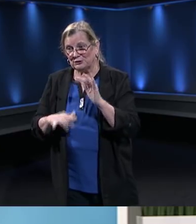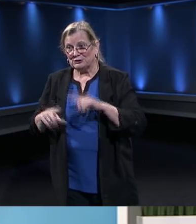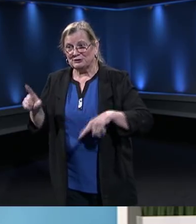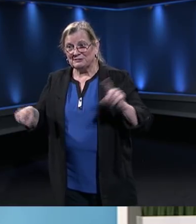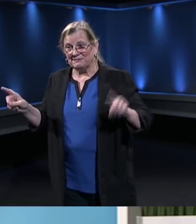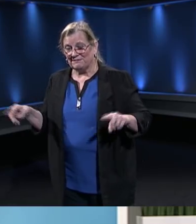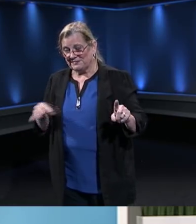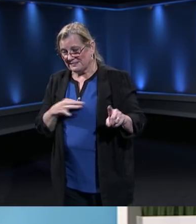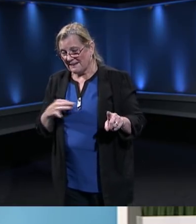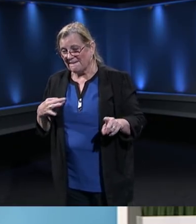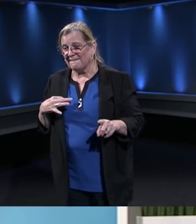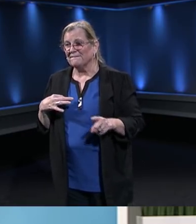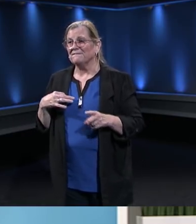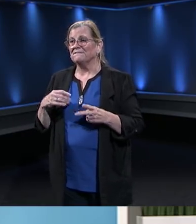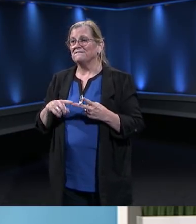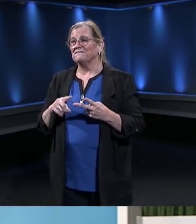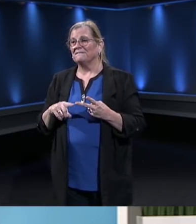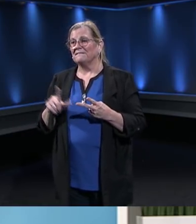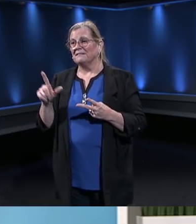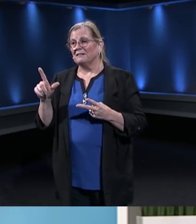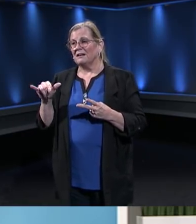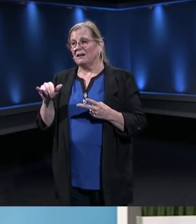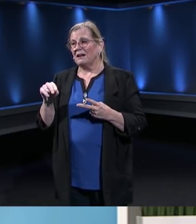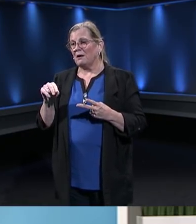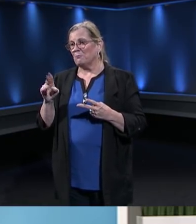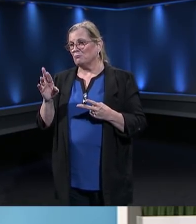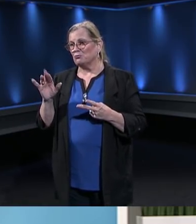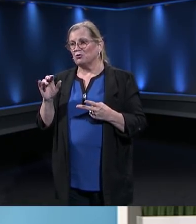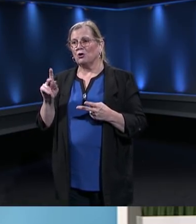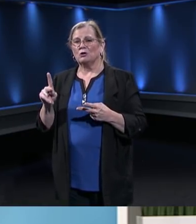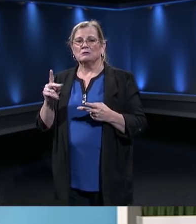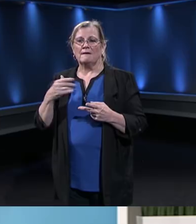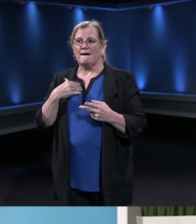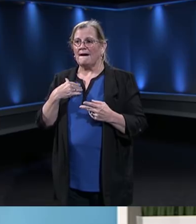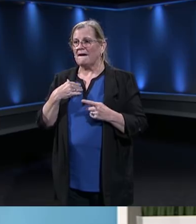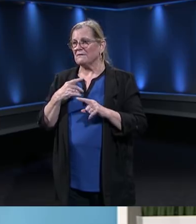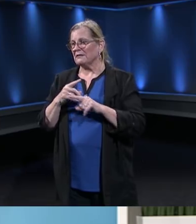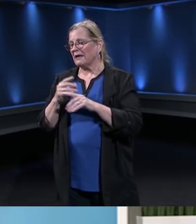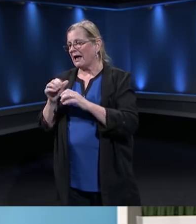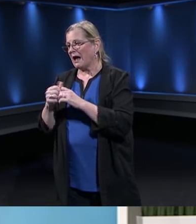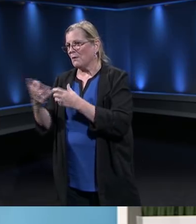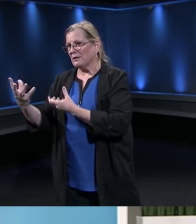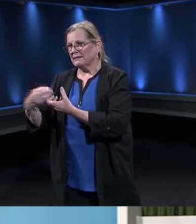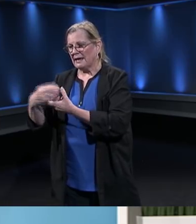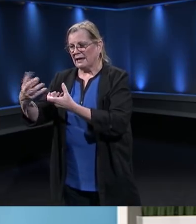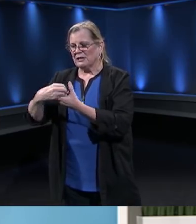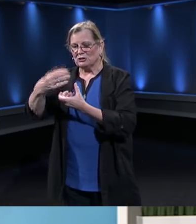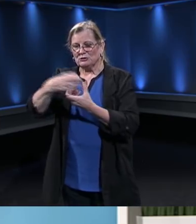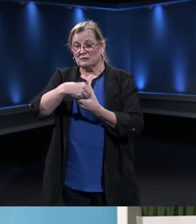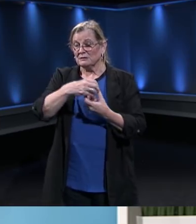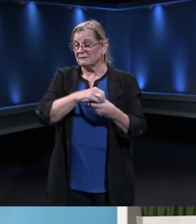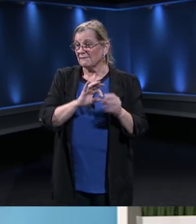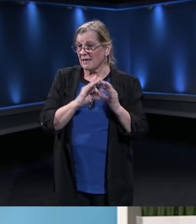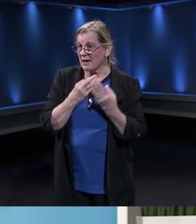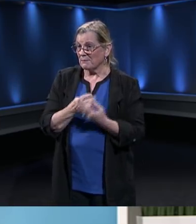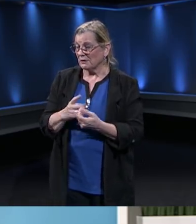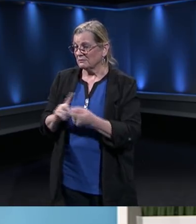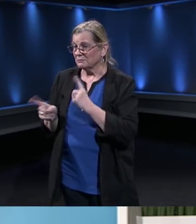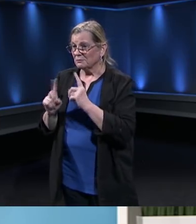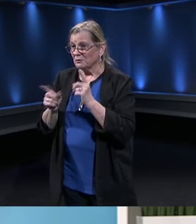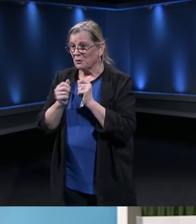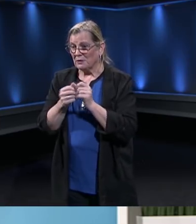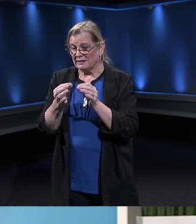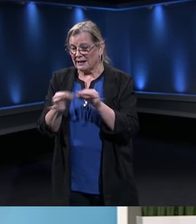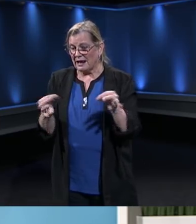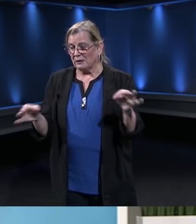Lynbrook we look for all opportunities to engage families in a culturally and linguistically sensitive way. So